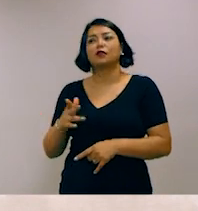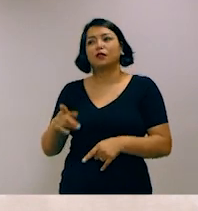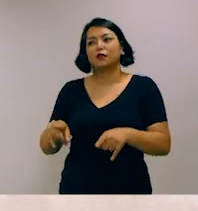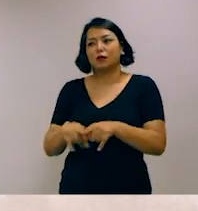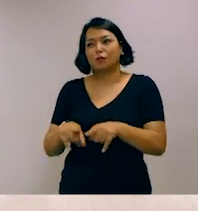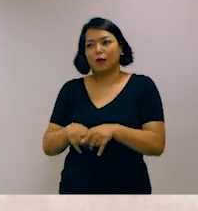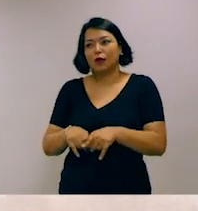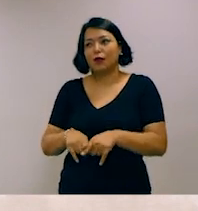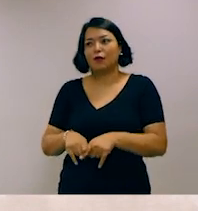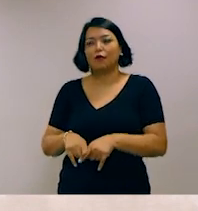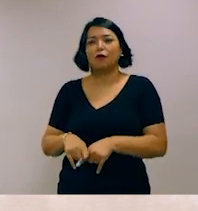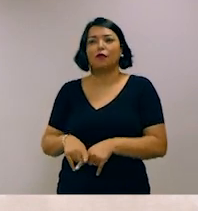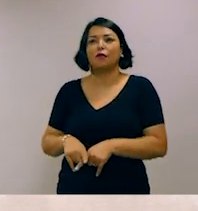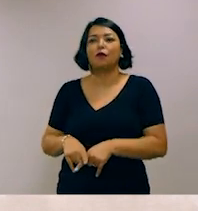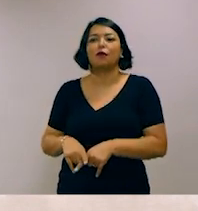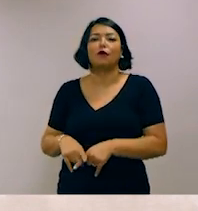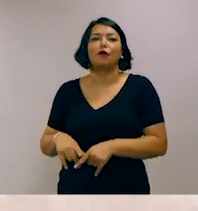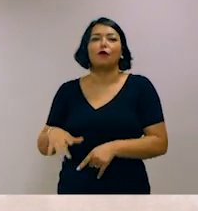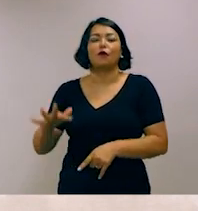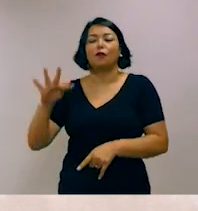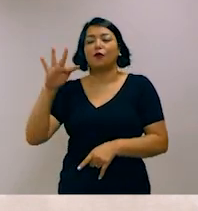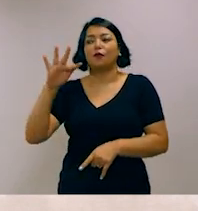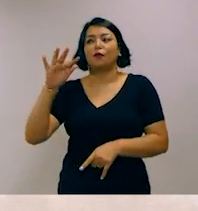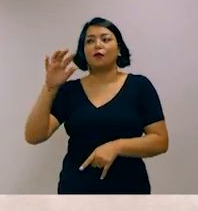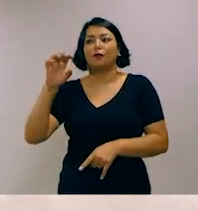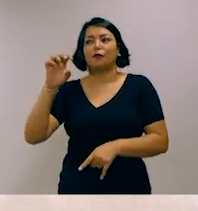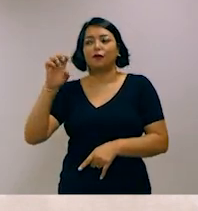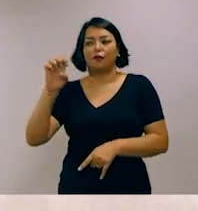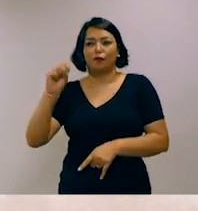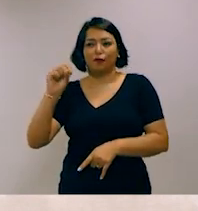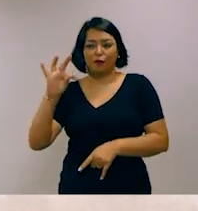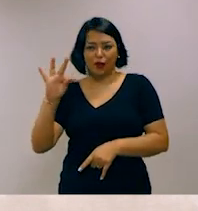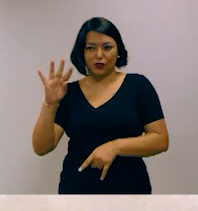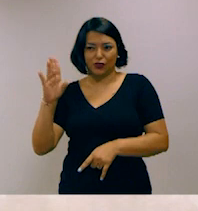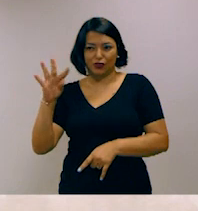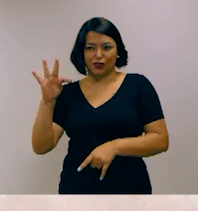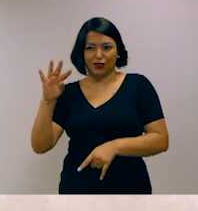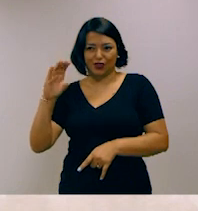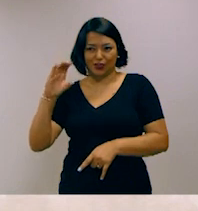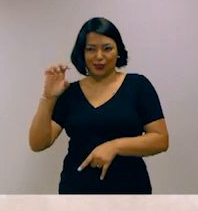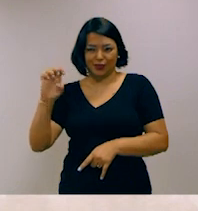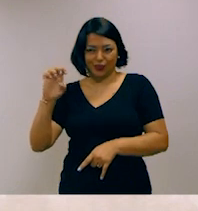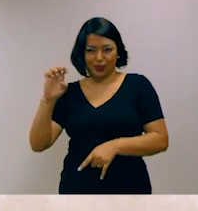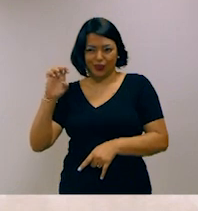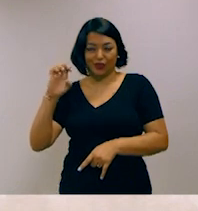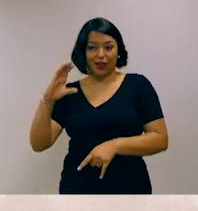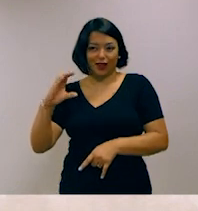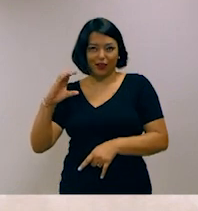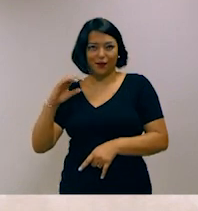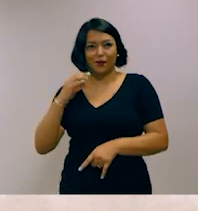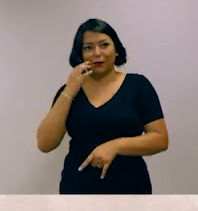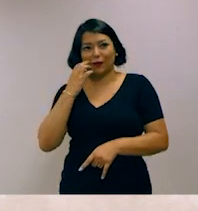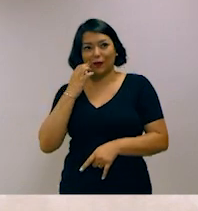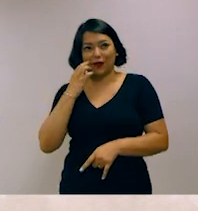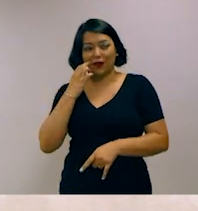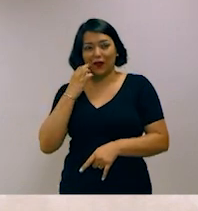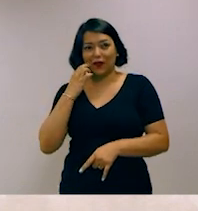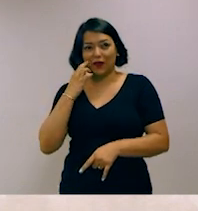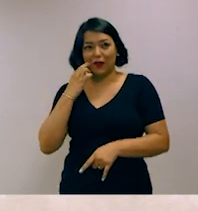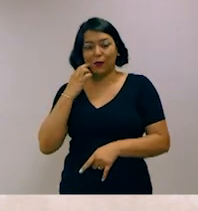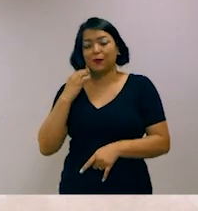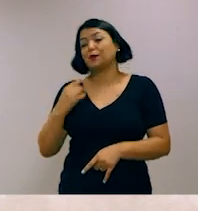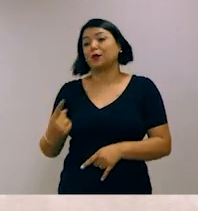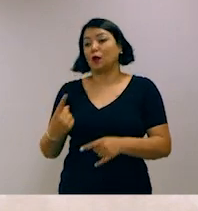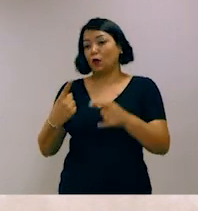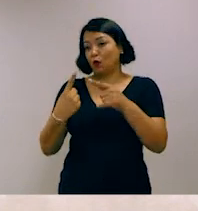Stanford, and also the FastText. So the Word2Vec uses neural connections